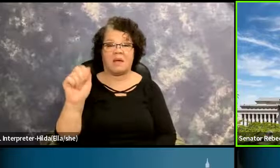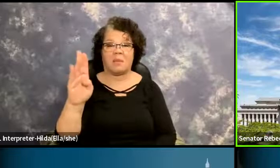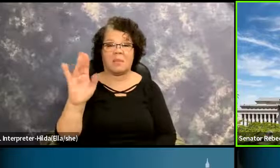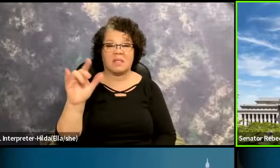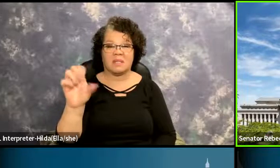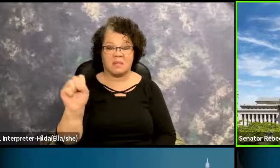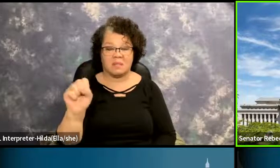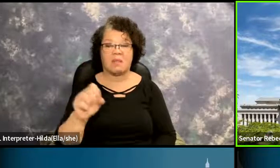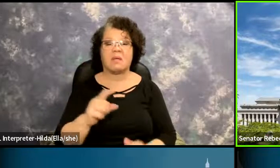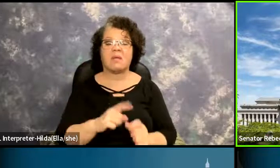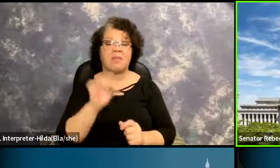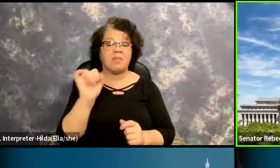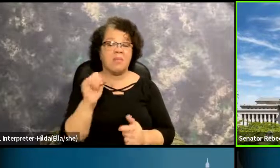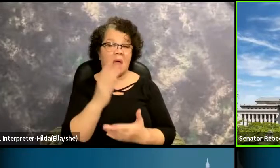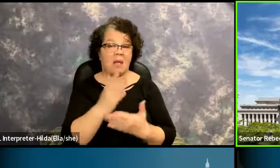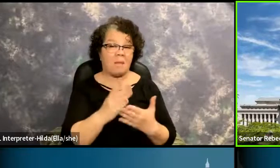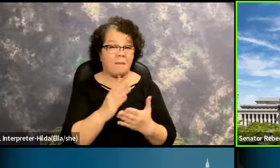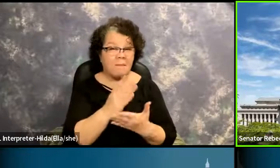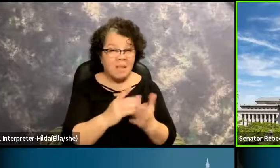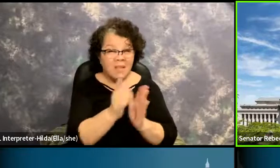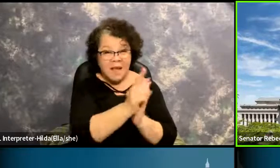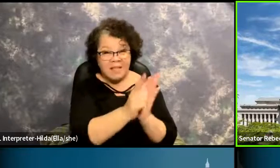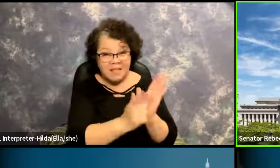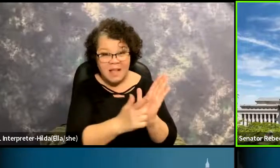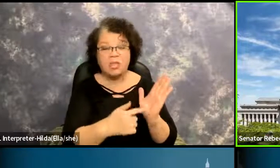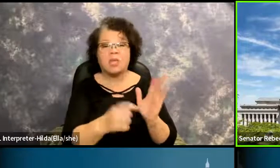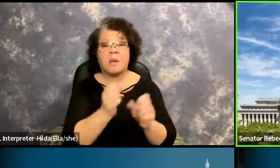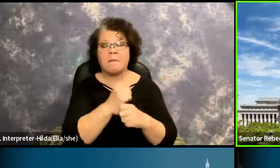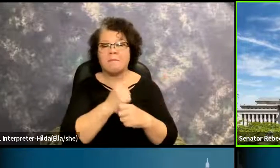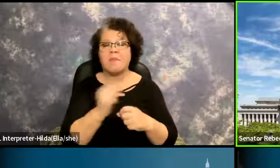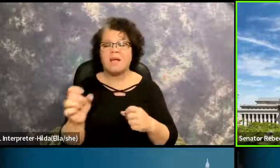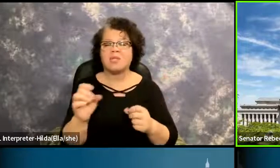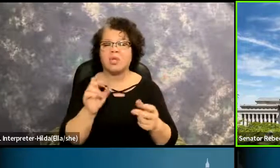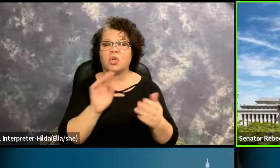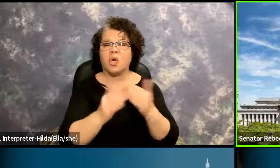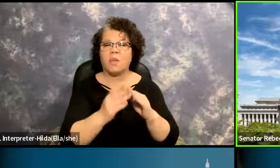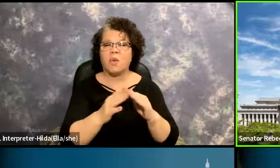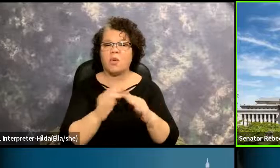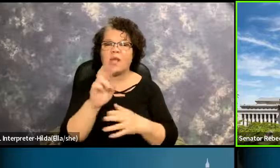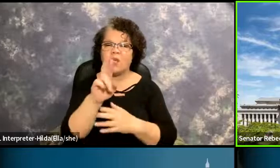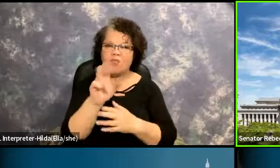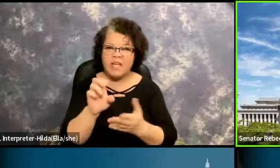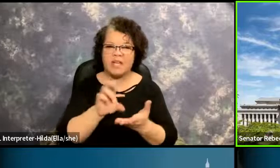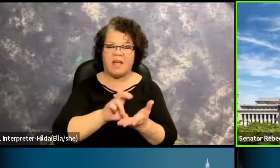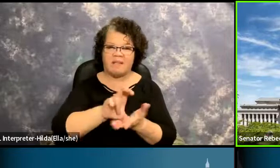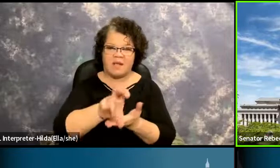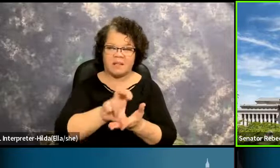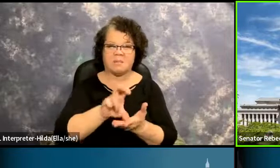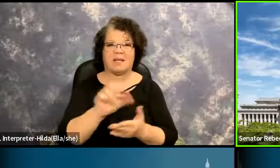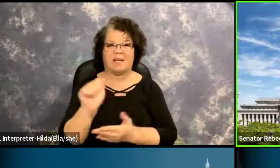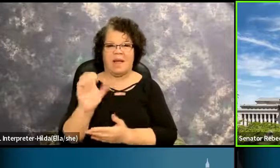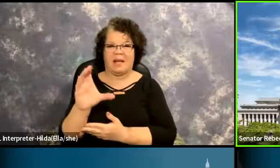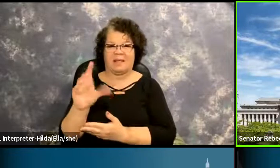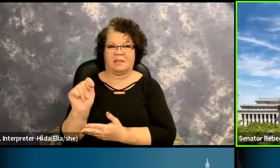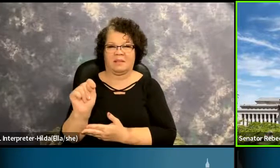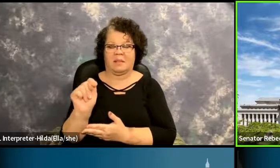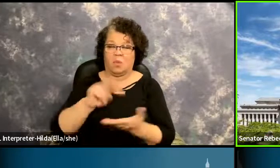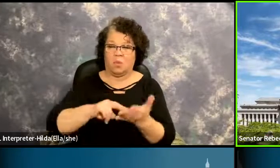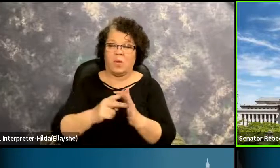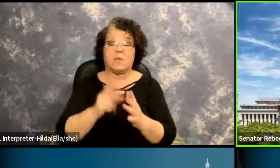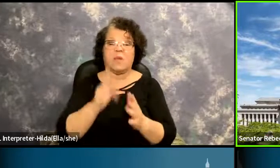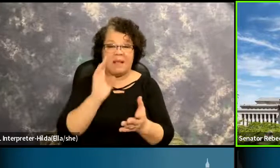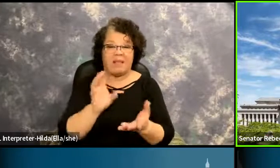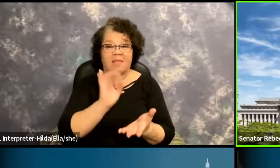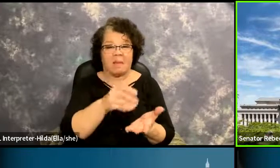legislation, that piece of legislation creates the Community Reinvestment Act. And at least in the first year, it will invest in programs